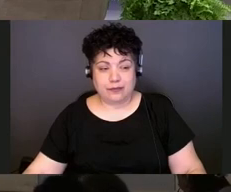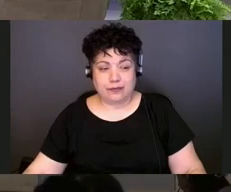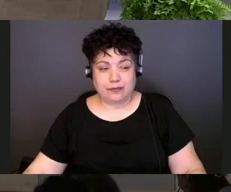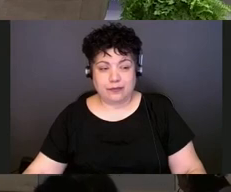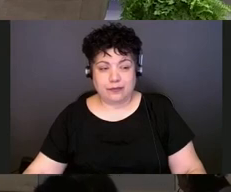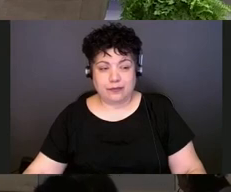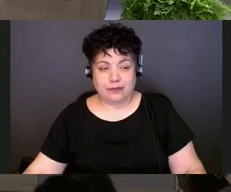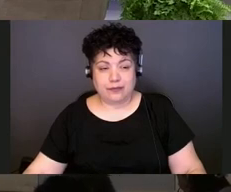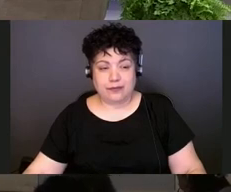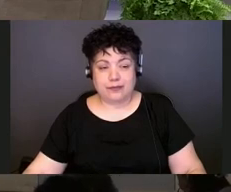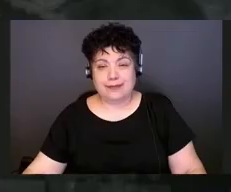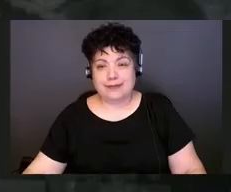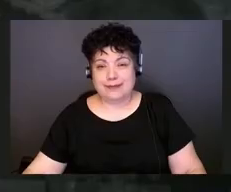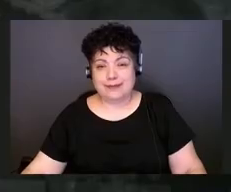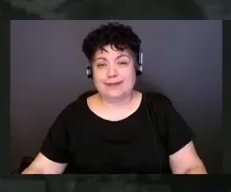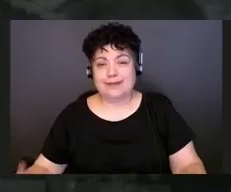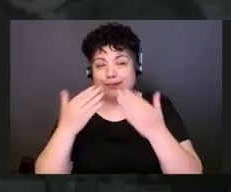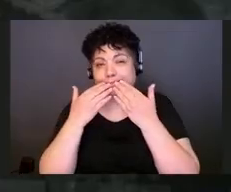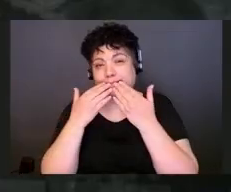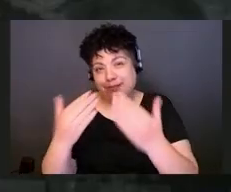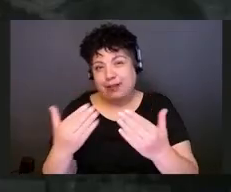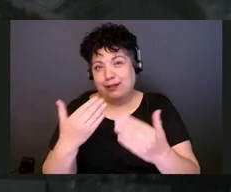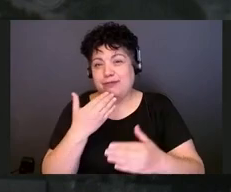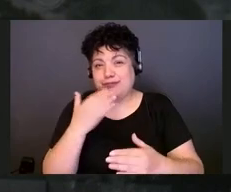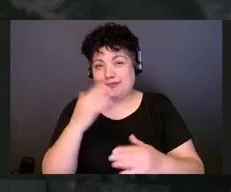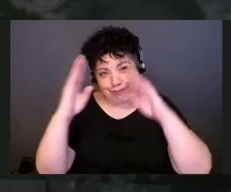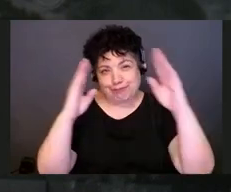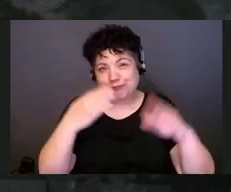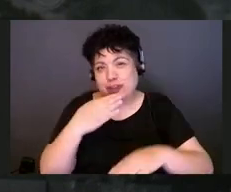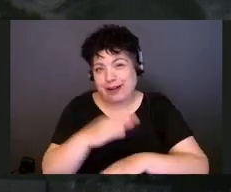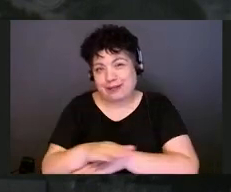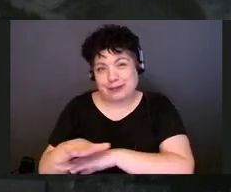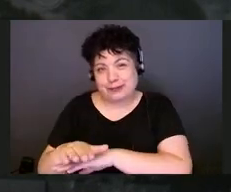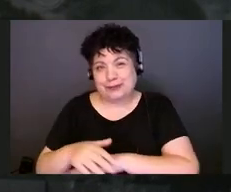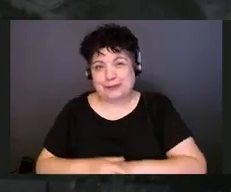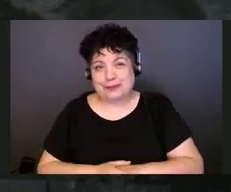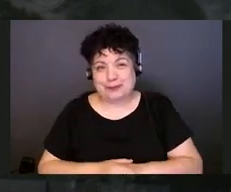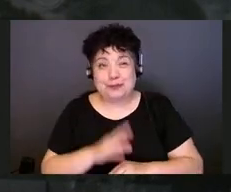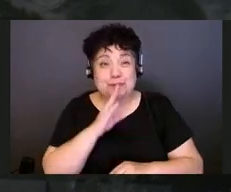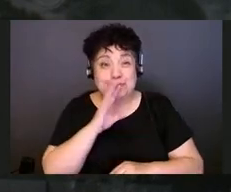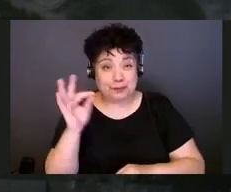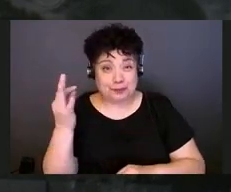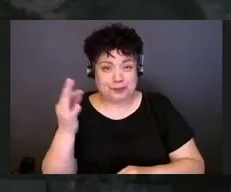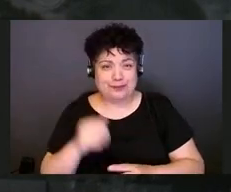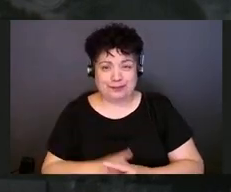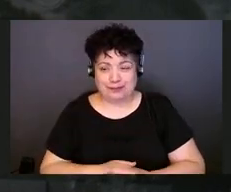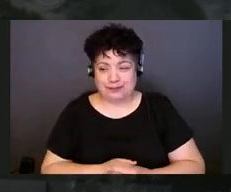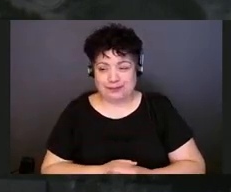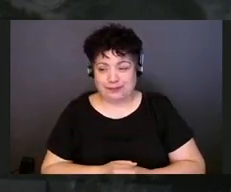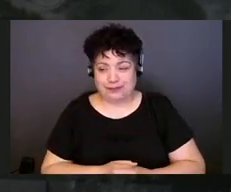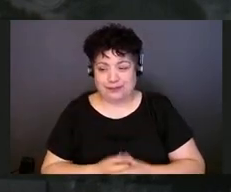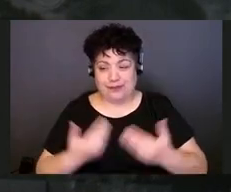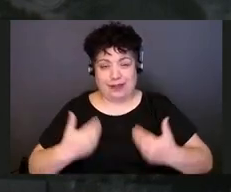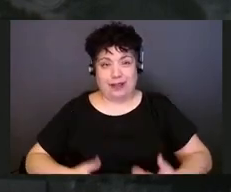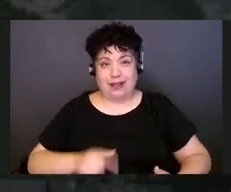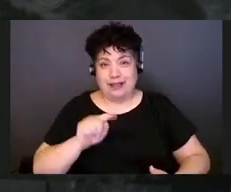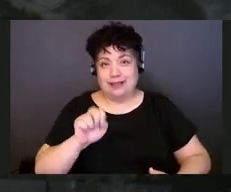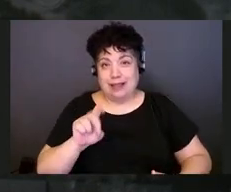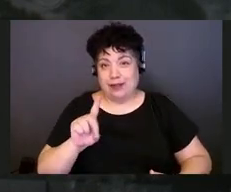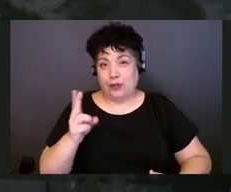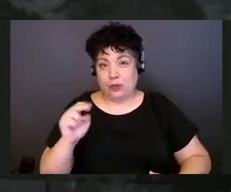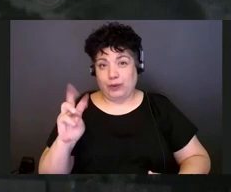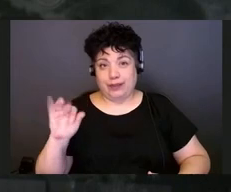Thank you and good afternoon, everyone. Bonjour à toutes et à tous. I'm Ted Hewitt, President of the